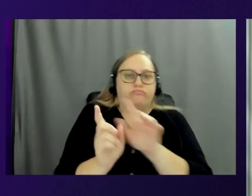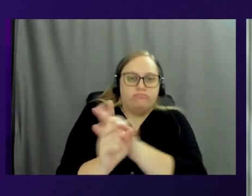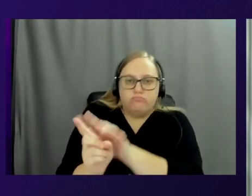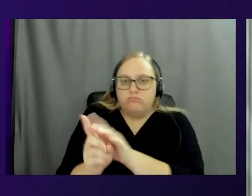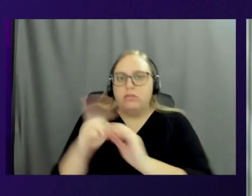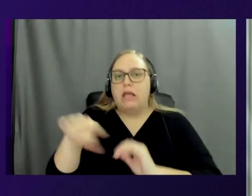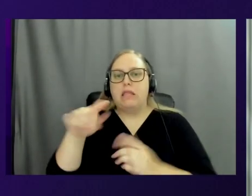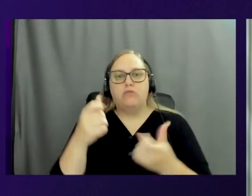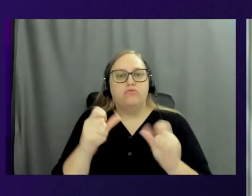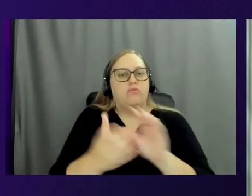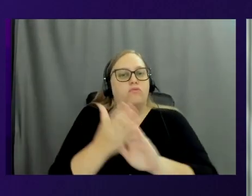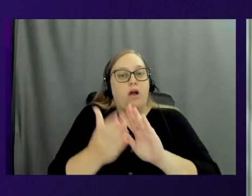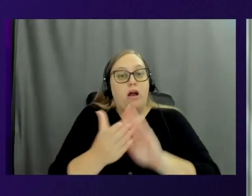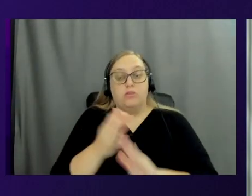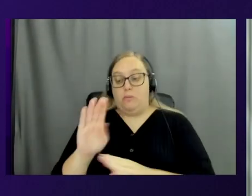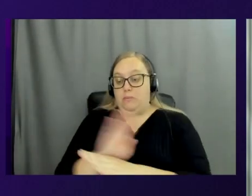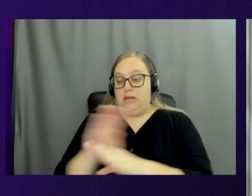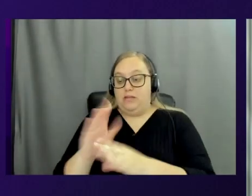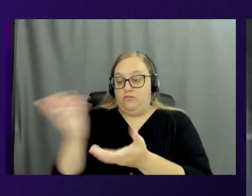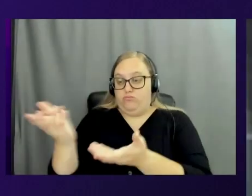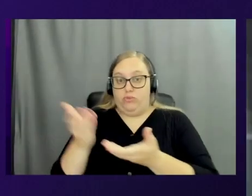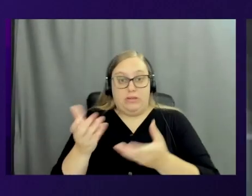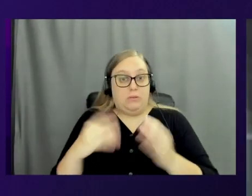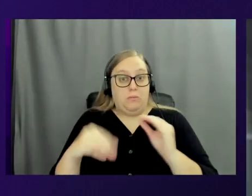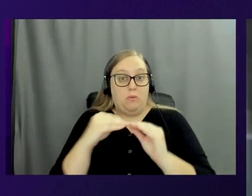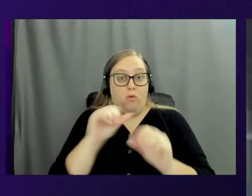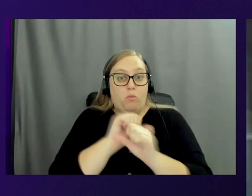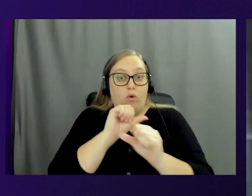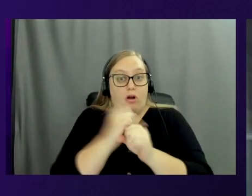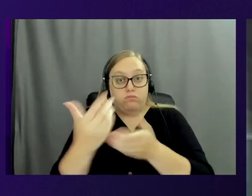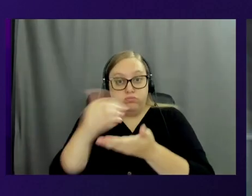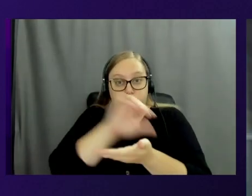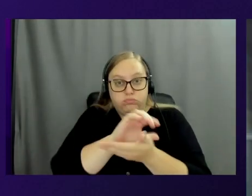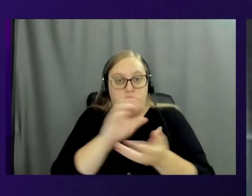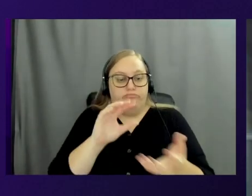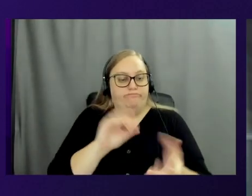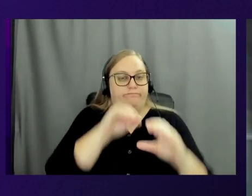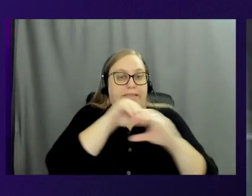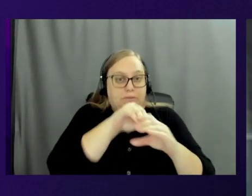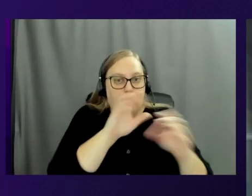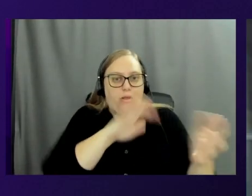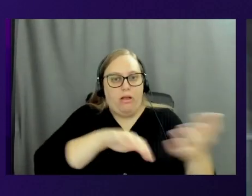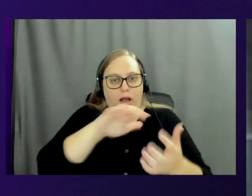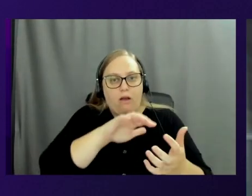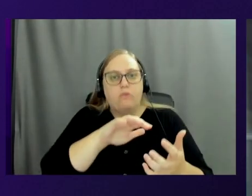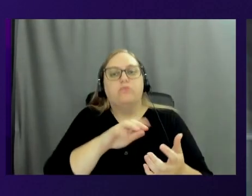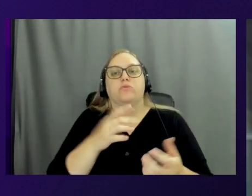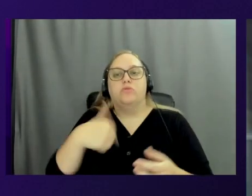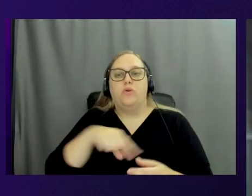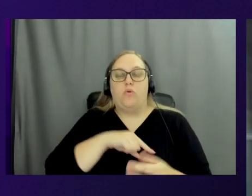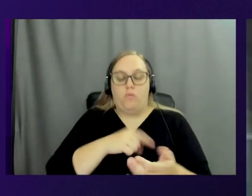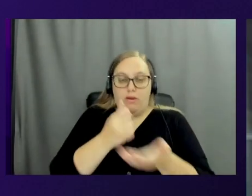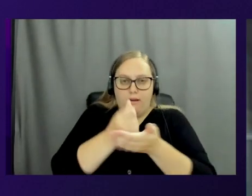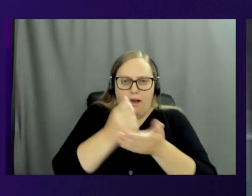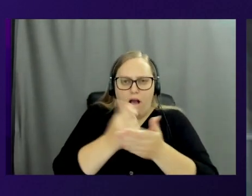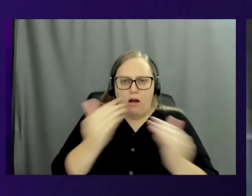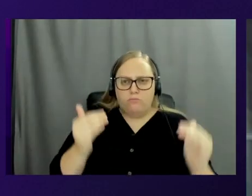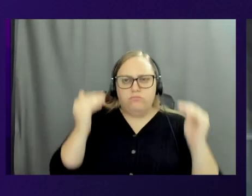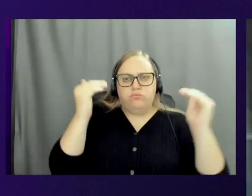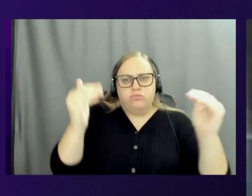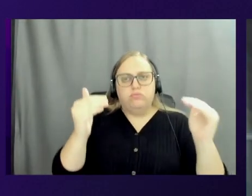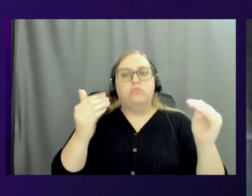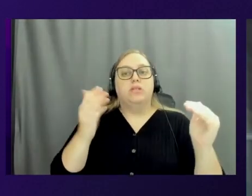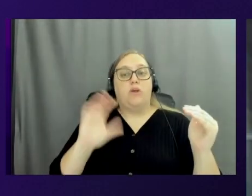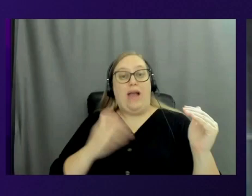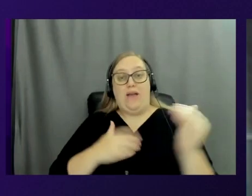workloads to the cloud to better serve their customers, drive operational efficiencies, and outpace their competition, we anticipate that their need